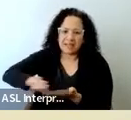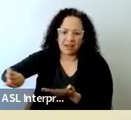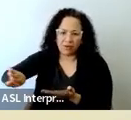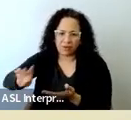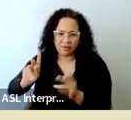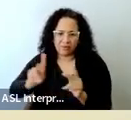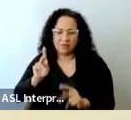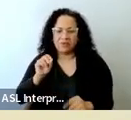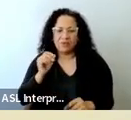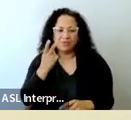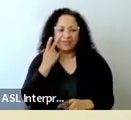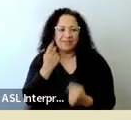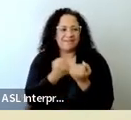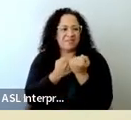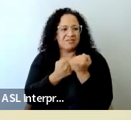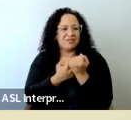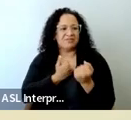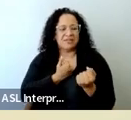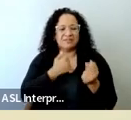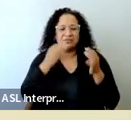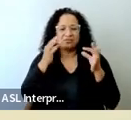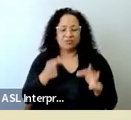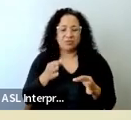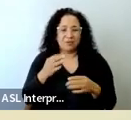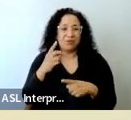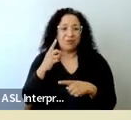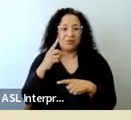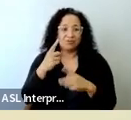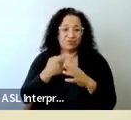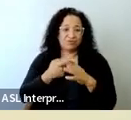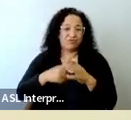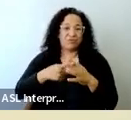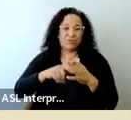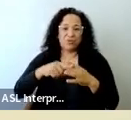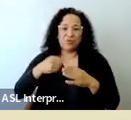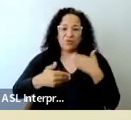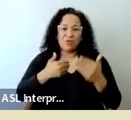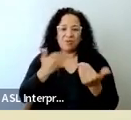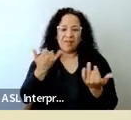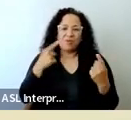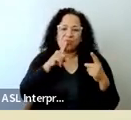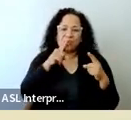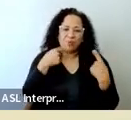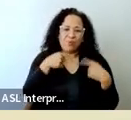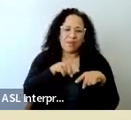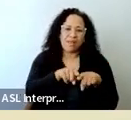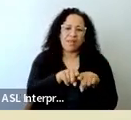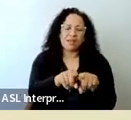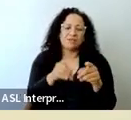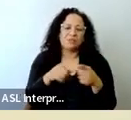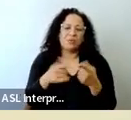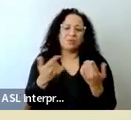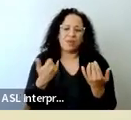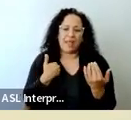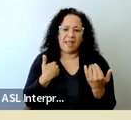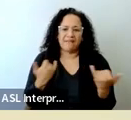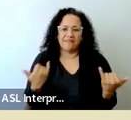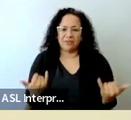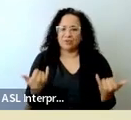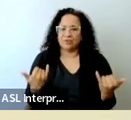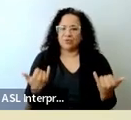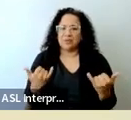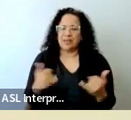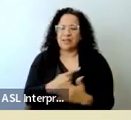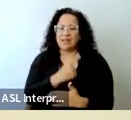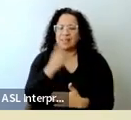the foundation of self-determination as it was rolling out as a pilot really aligns with what we have of self-determination today.